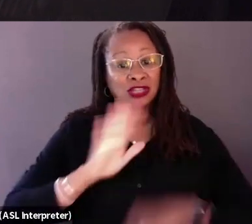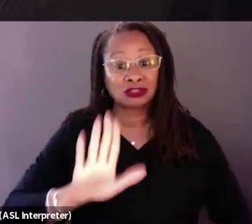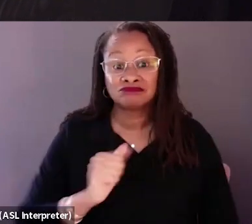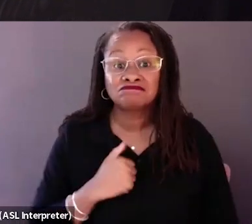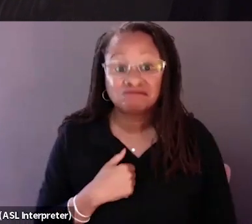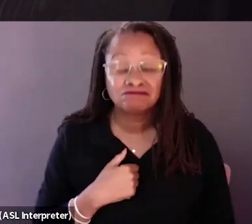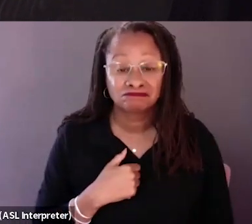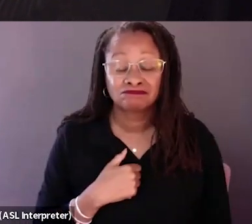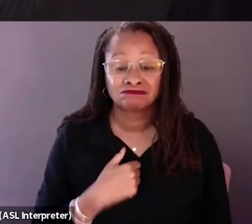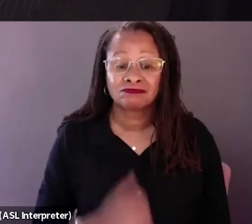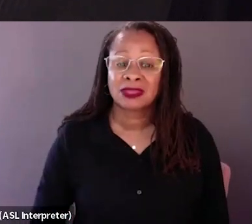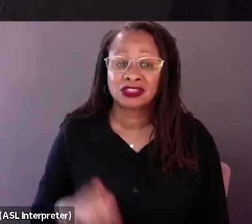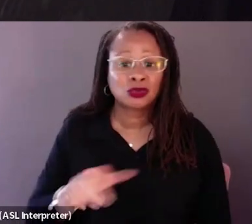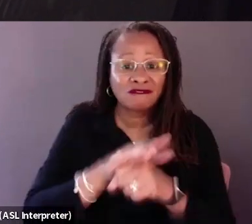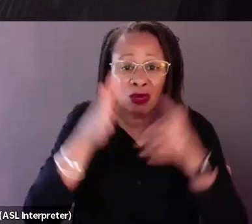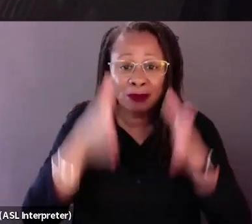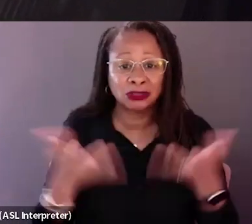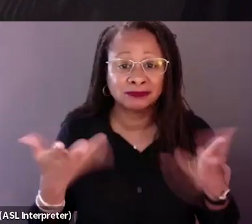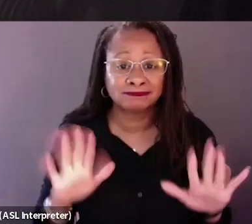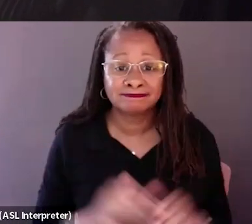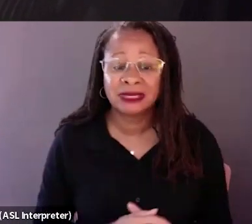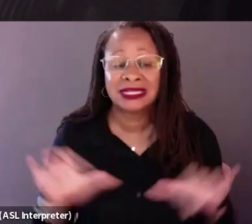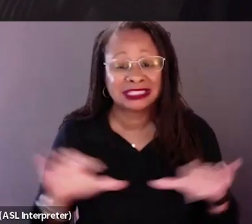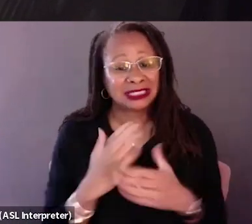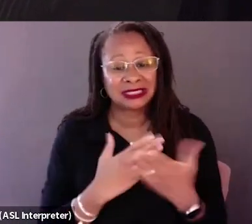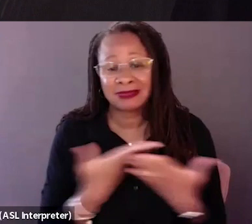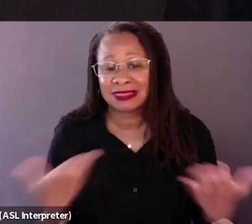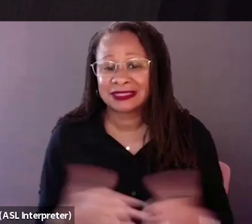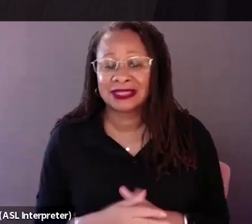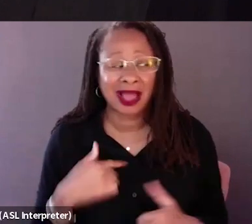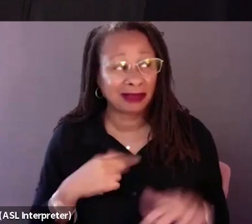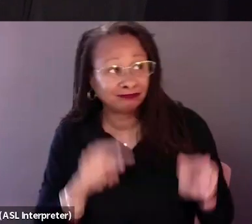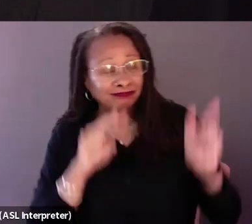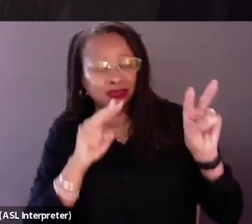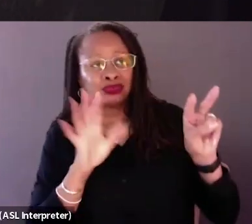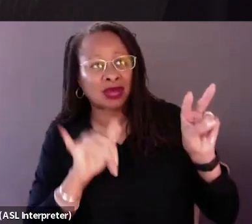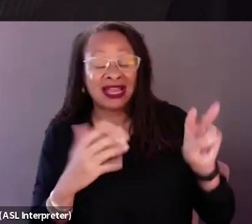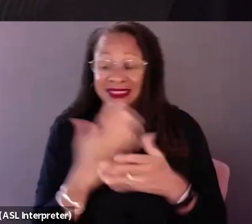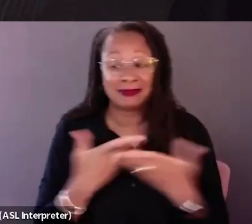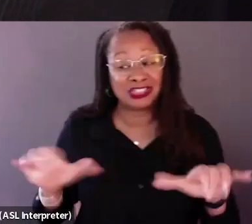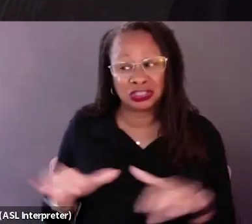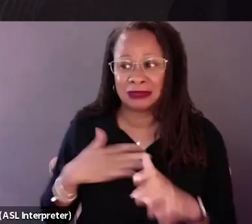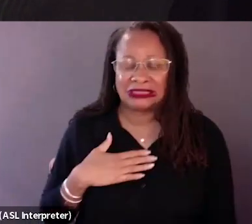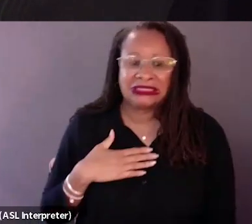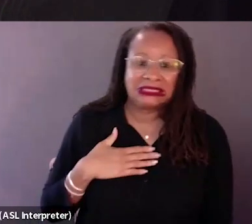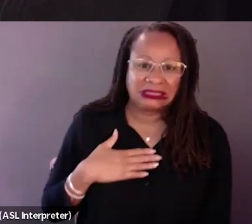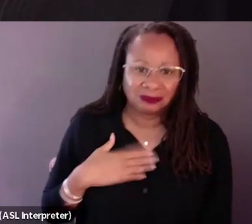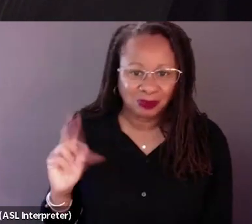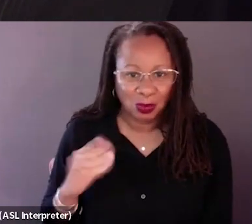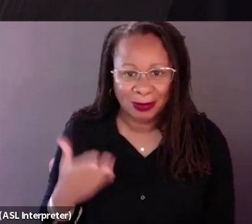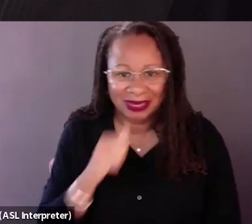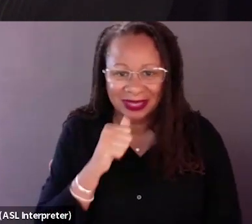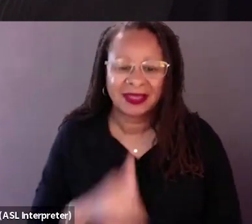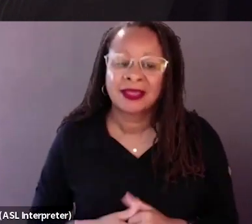like she was a full person. She did some things I admired. She did some things I was like, ooh. But